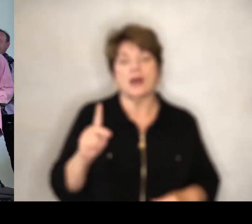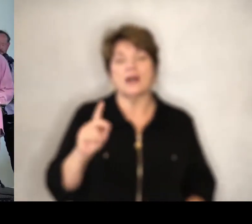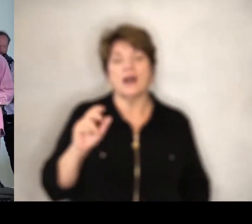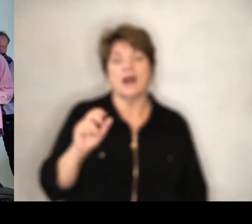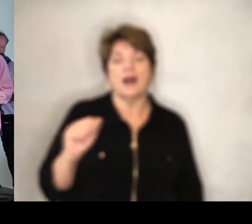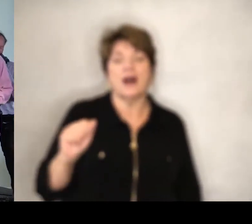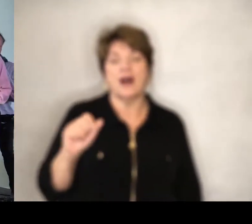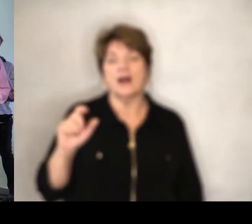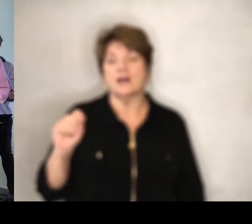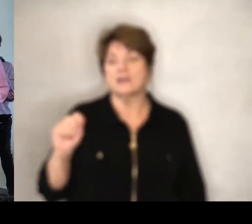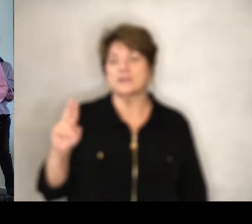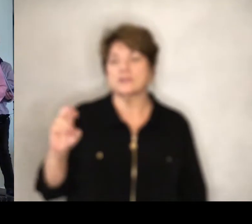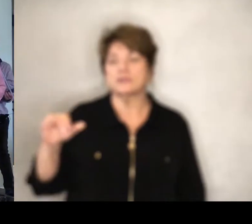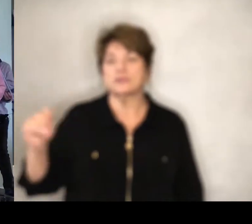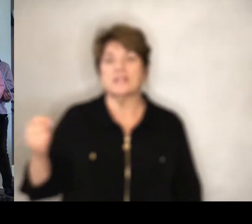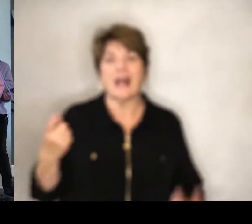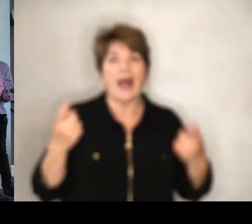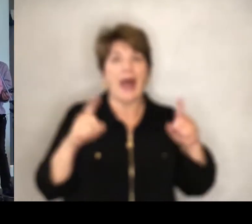That's coming up on...